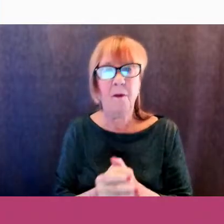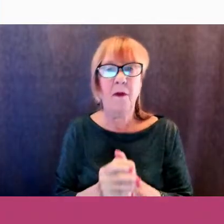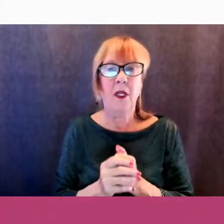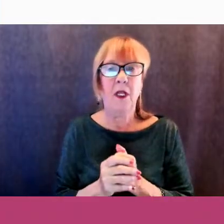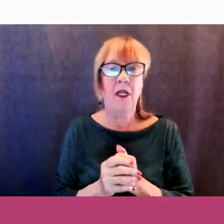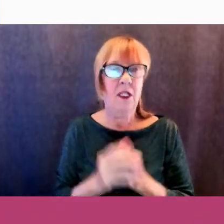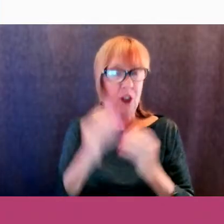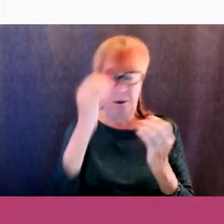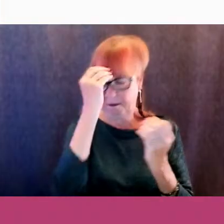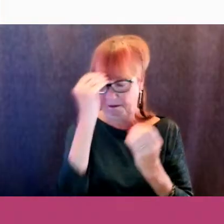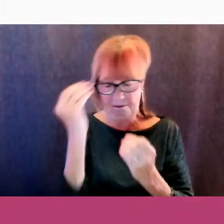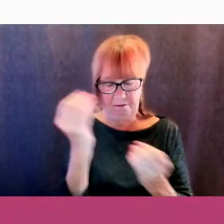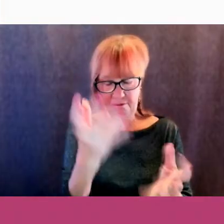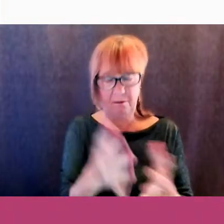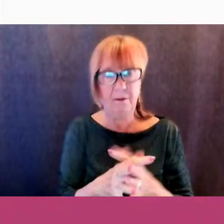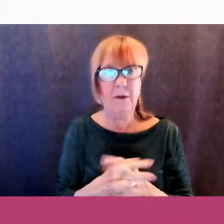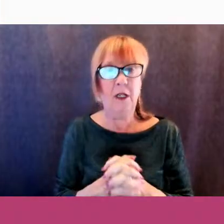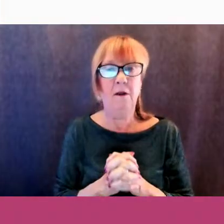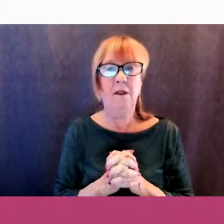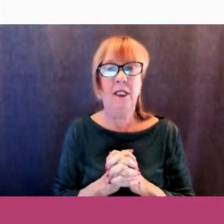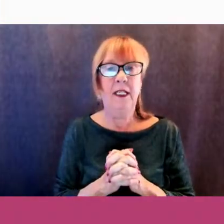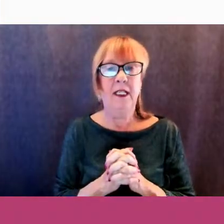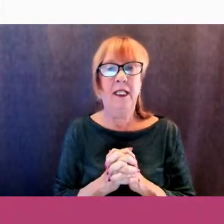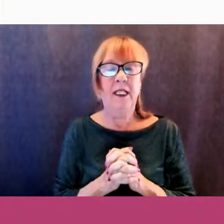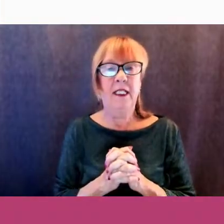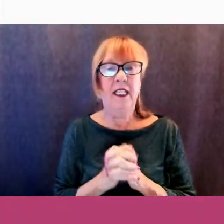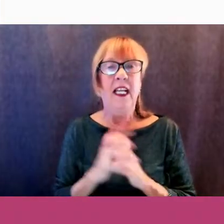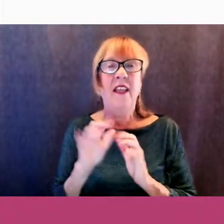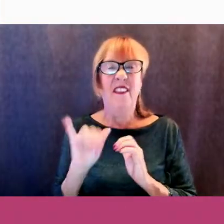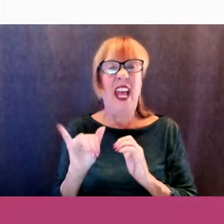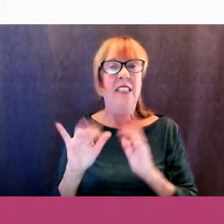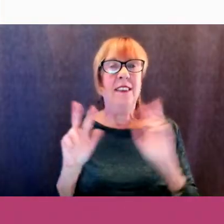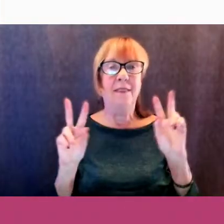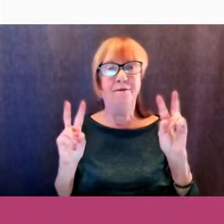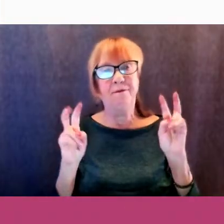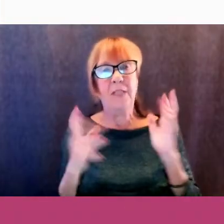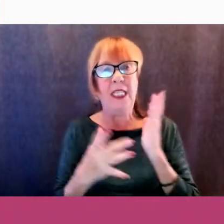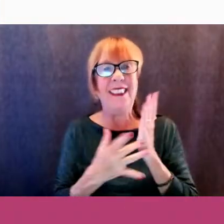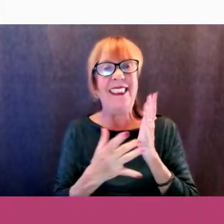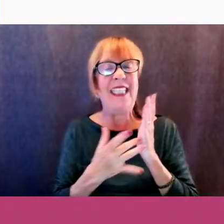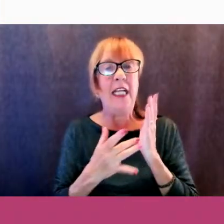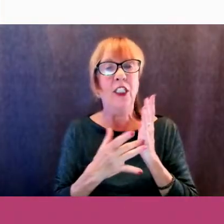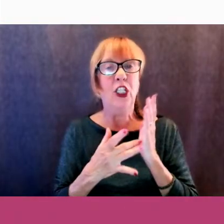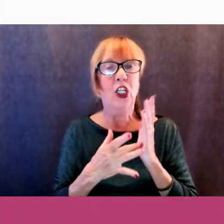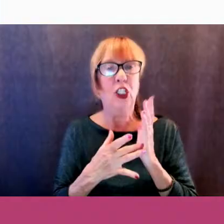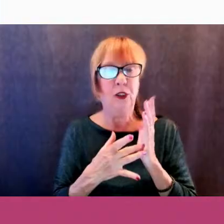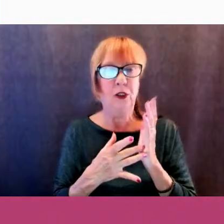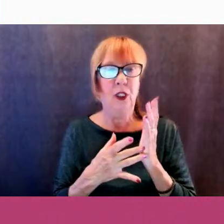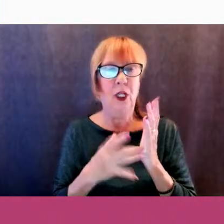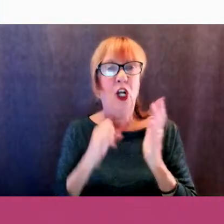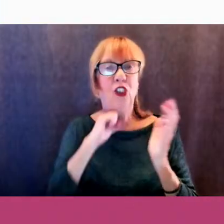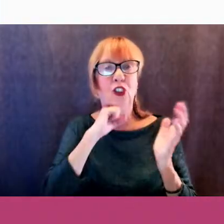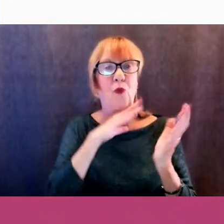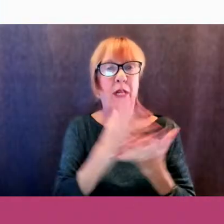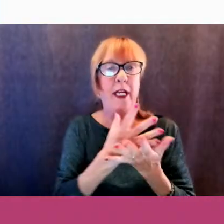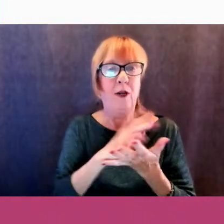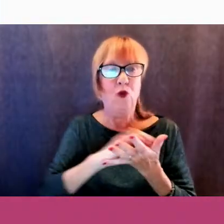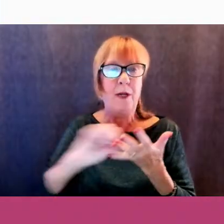to inform everybody about that. That's going to be a technical type of debris removal, and it will take some